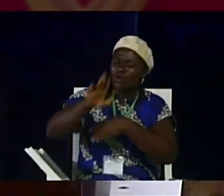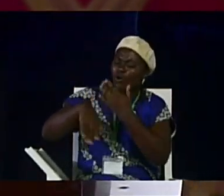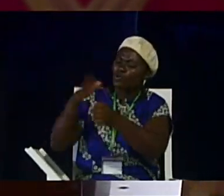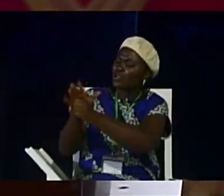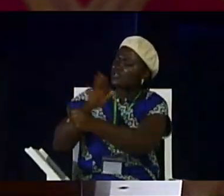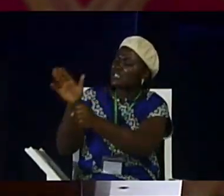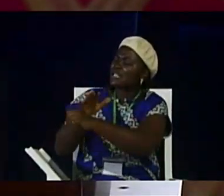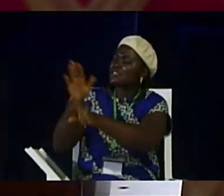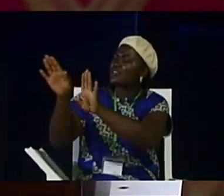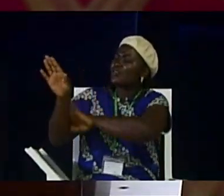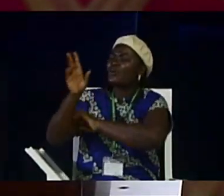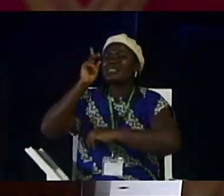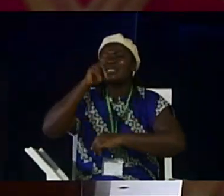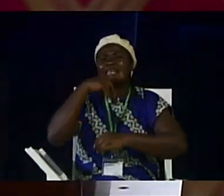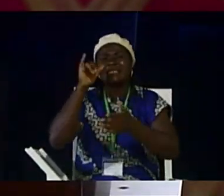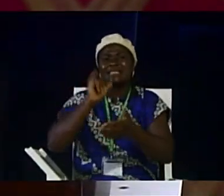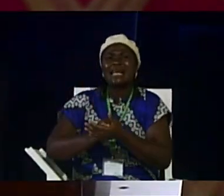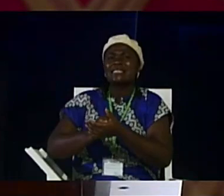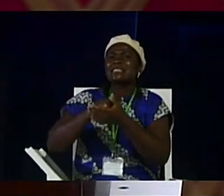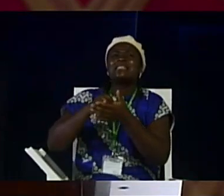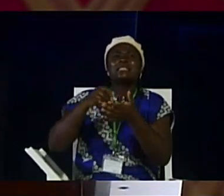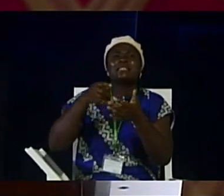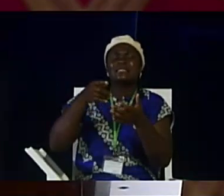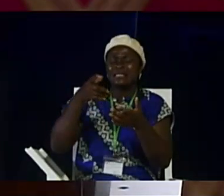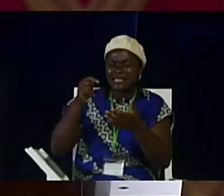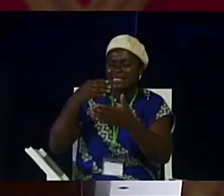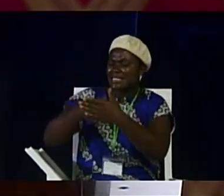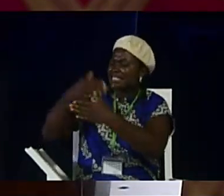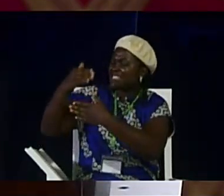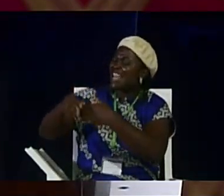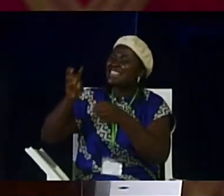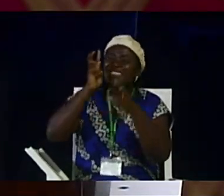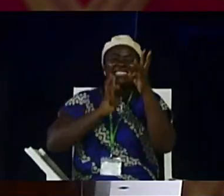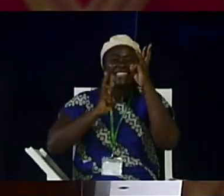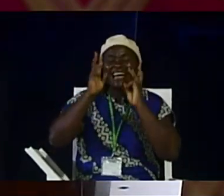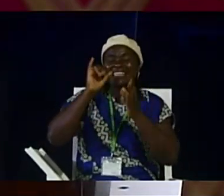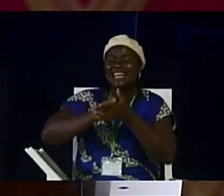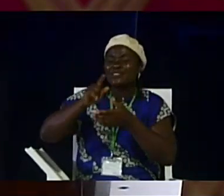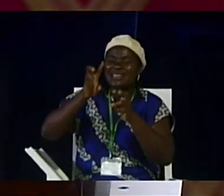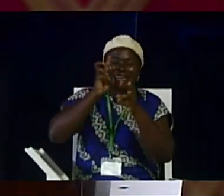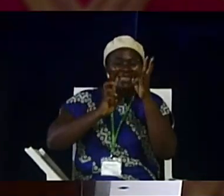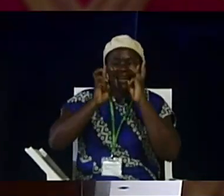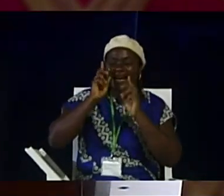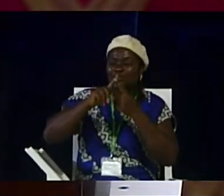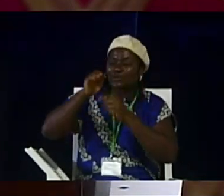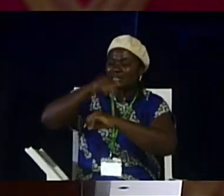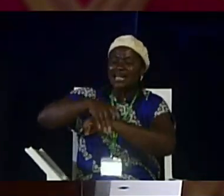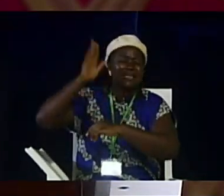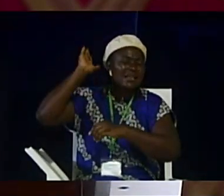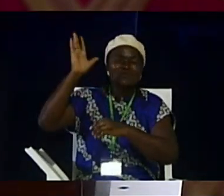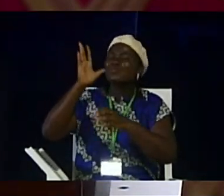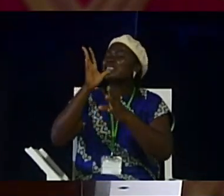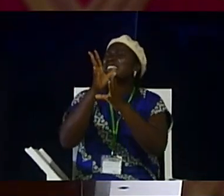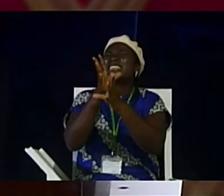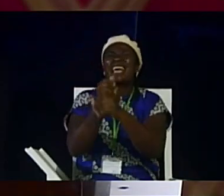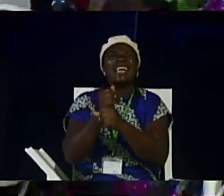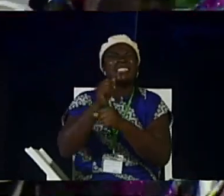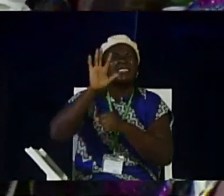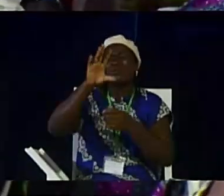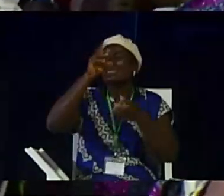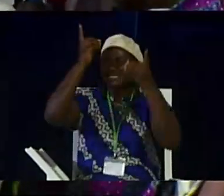says that this last cry that you cry tonight is going to get your destiny